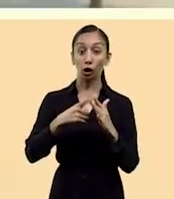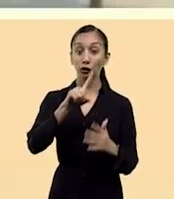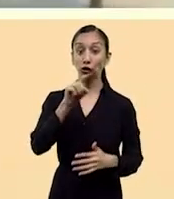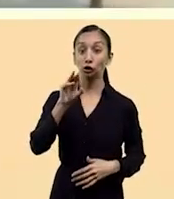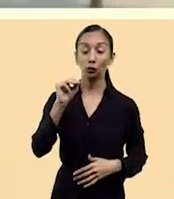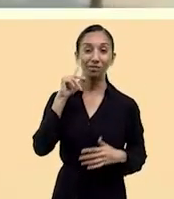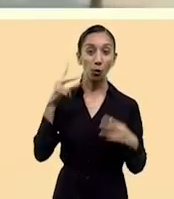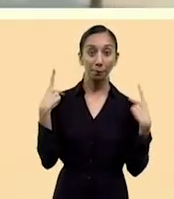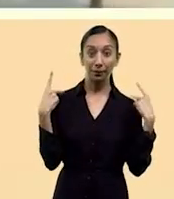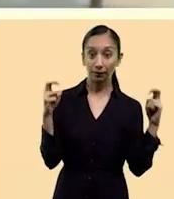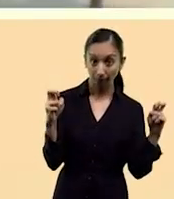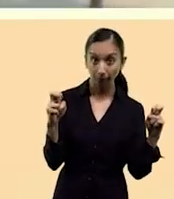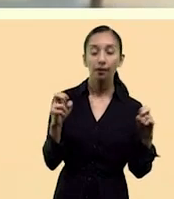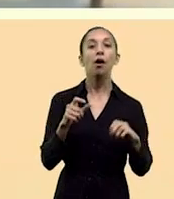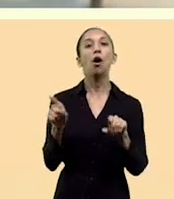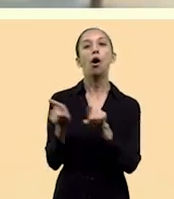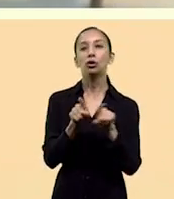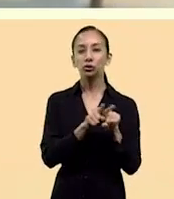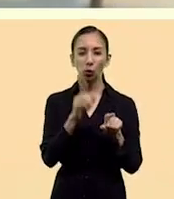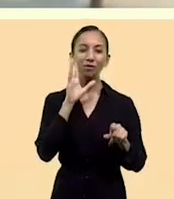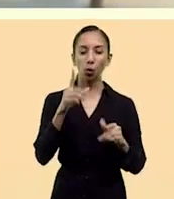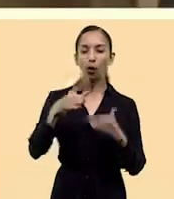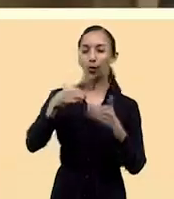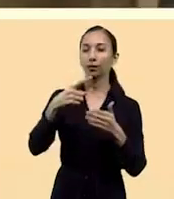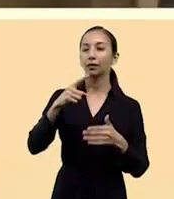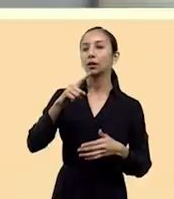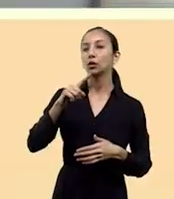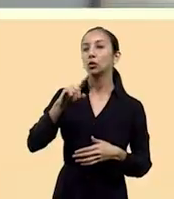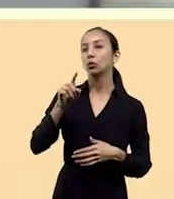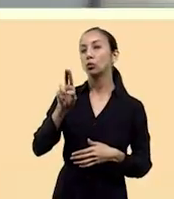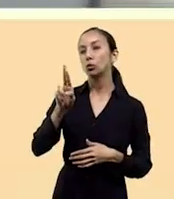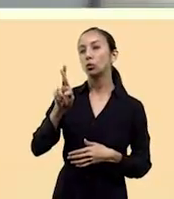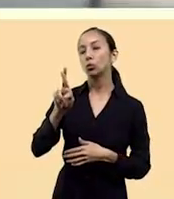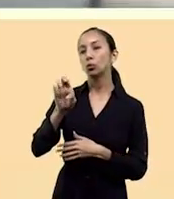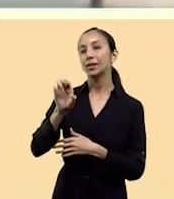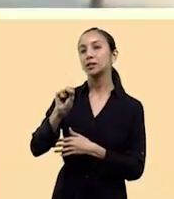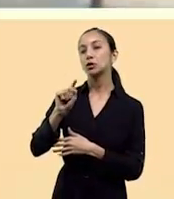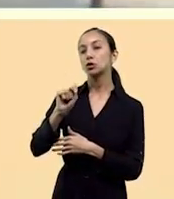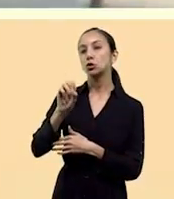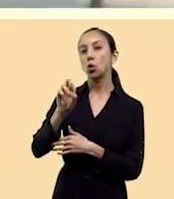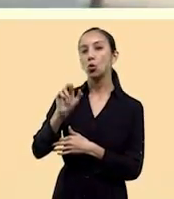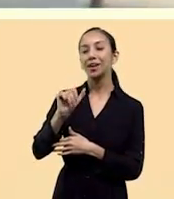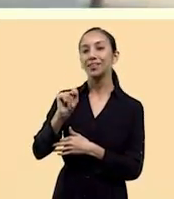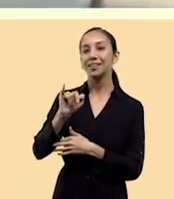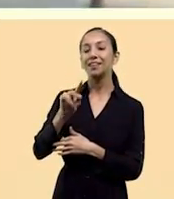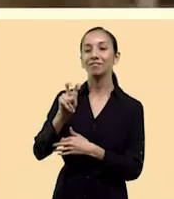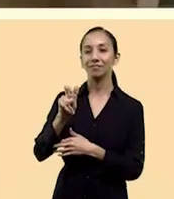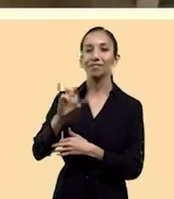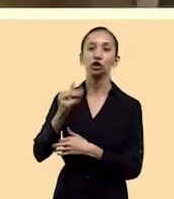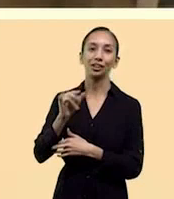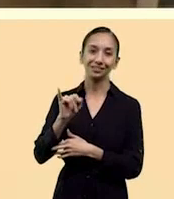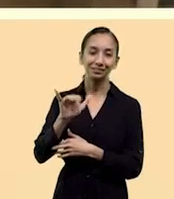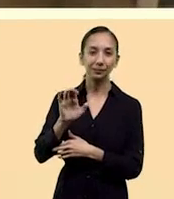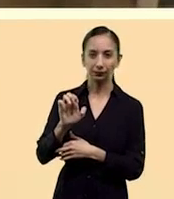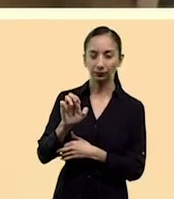also plan on doing that next week for restorative justice. Your feedback on that, I'd be interested, because one of the things that we know